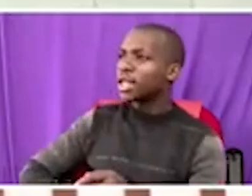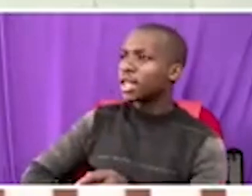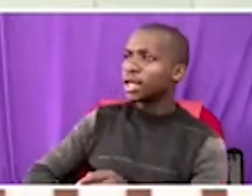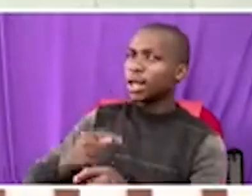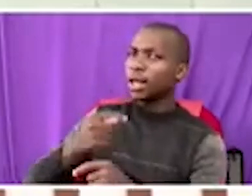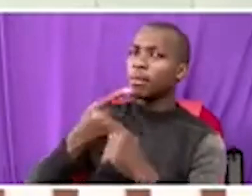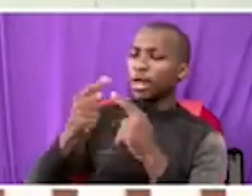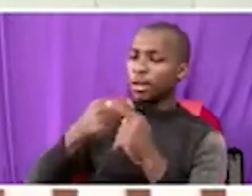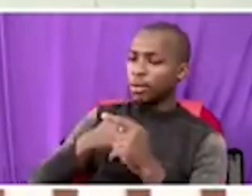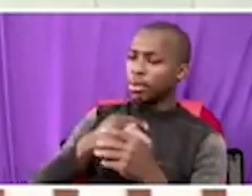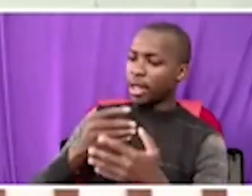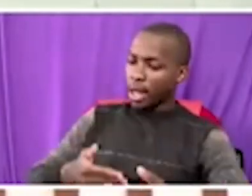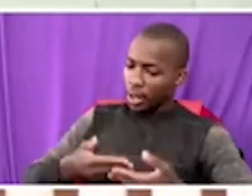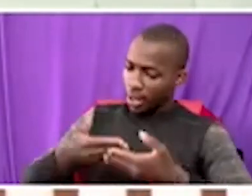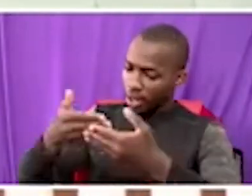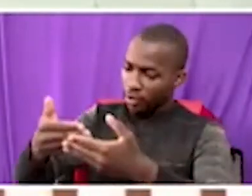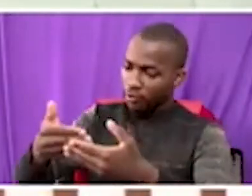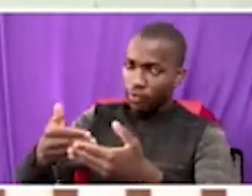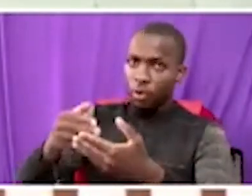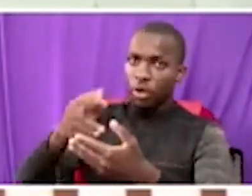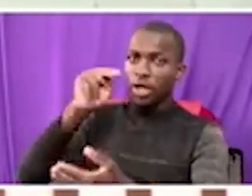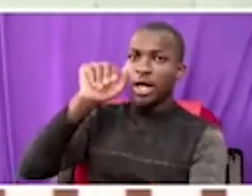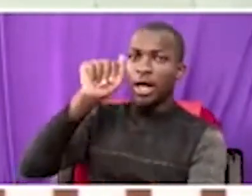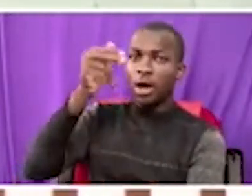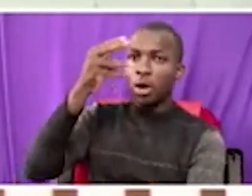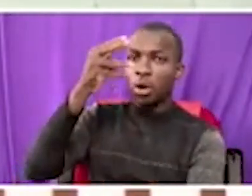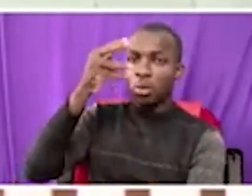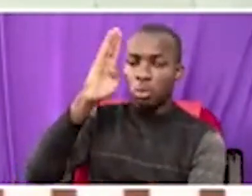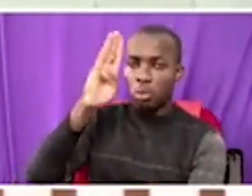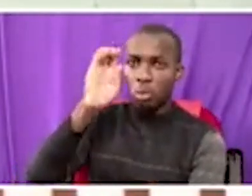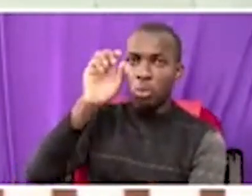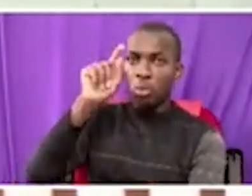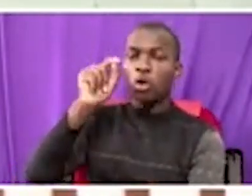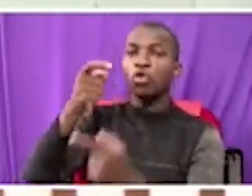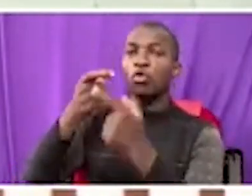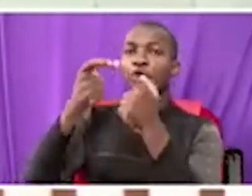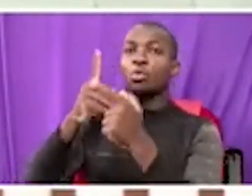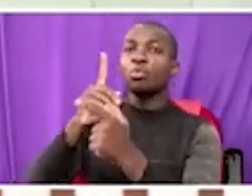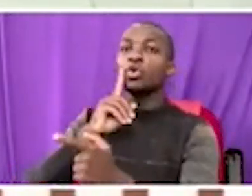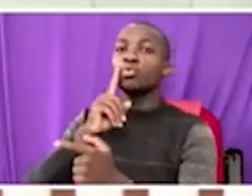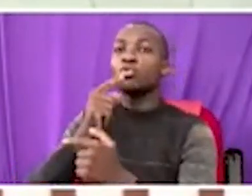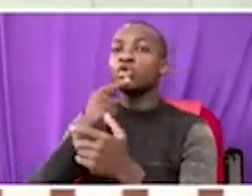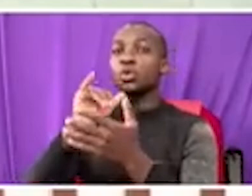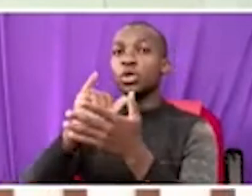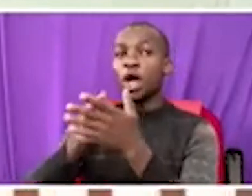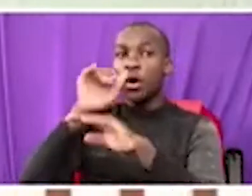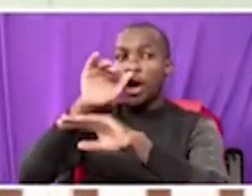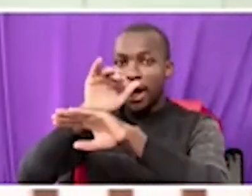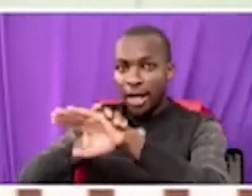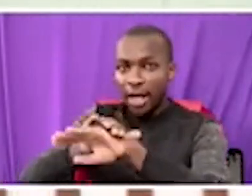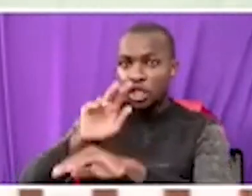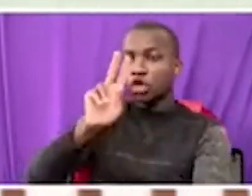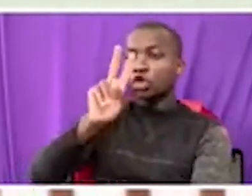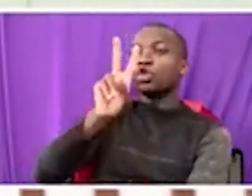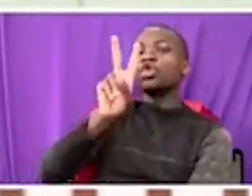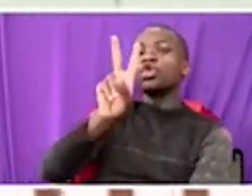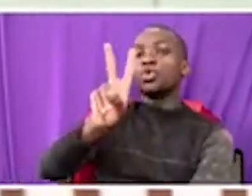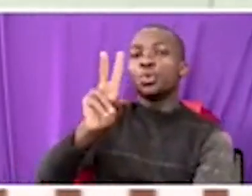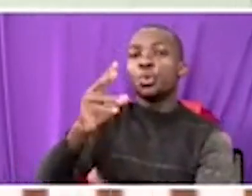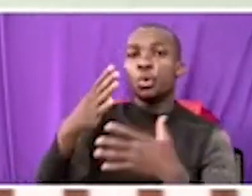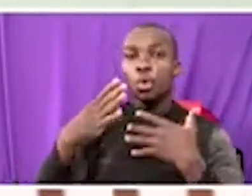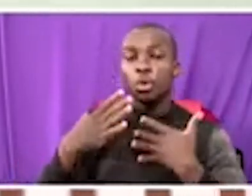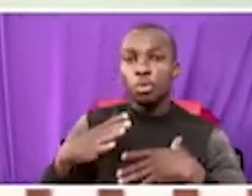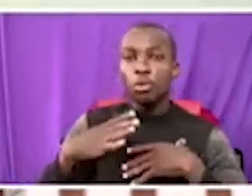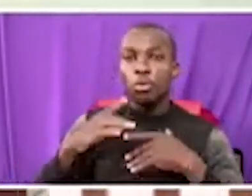am going to give you Naboth's vineyard by this time tomorrow. So she gets two people